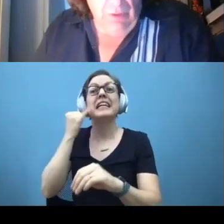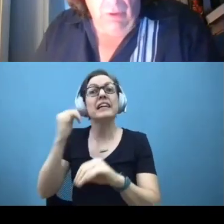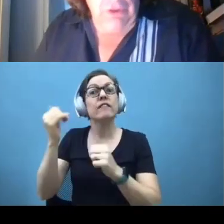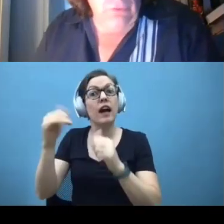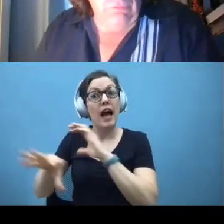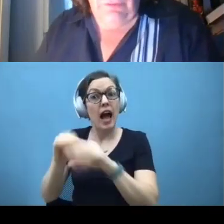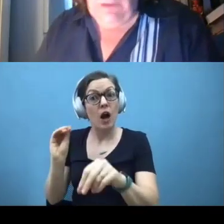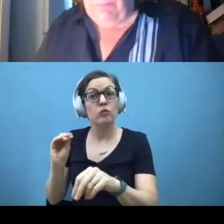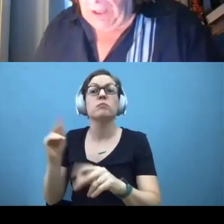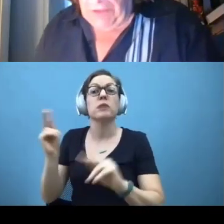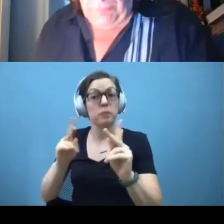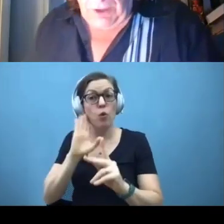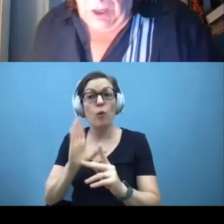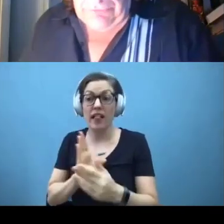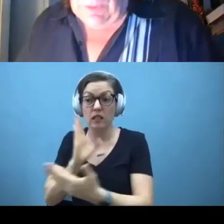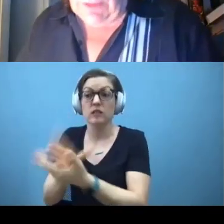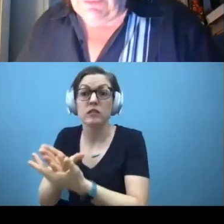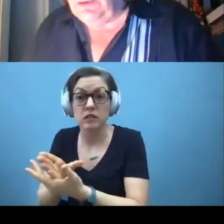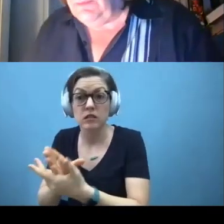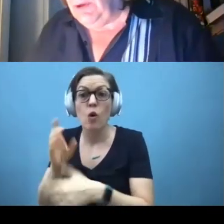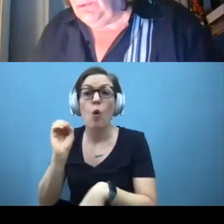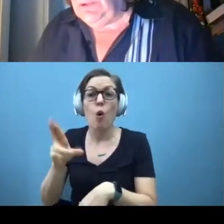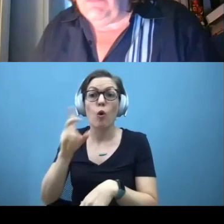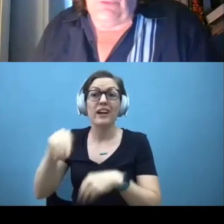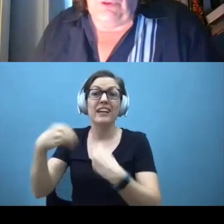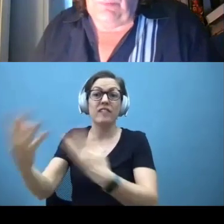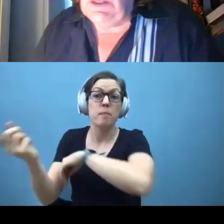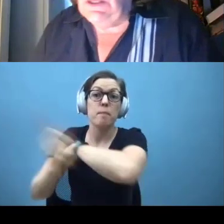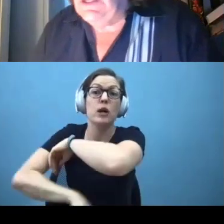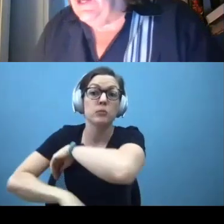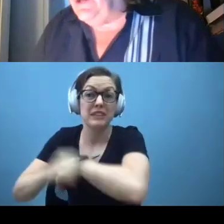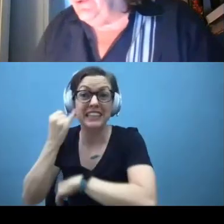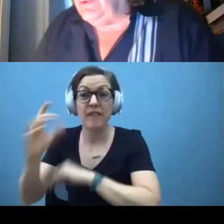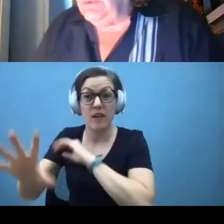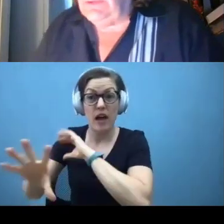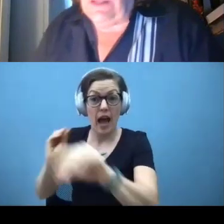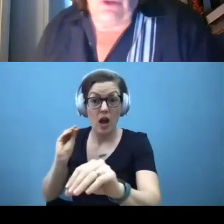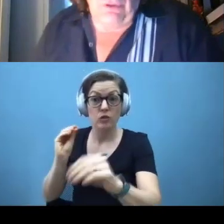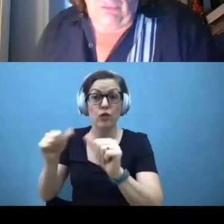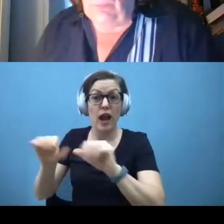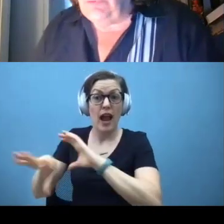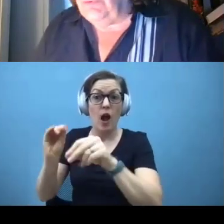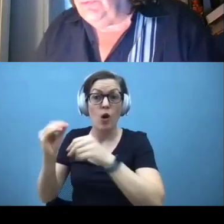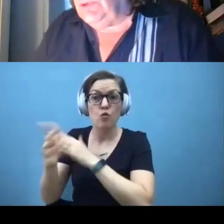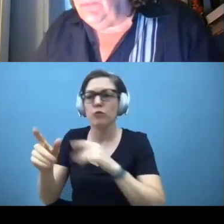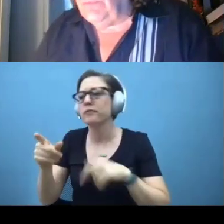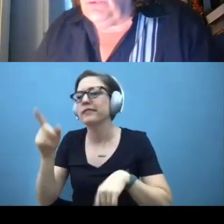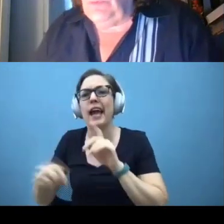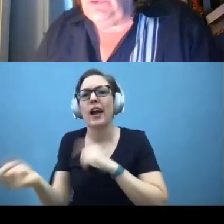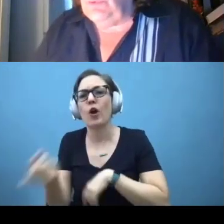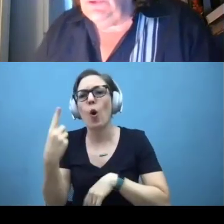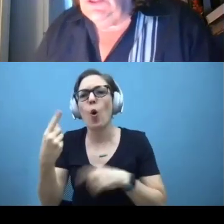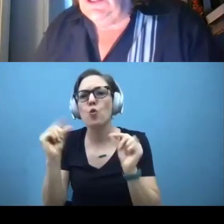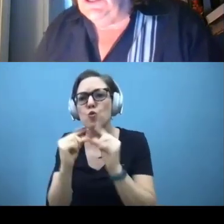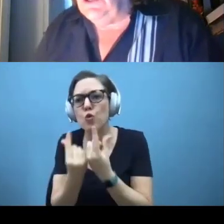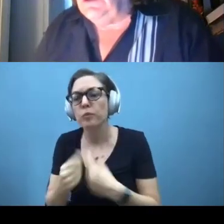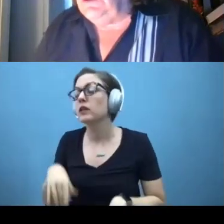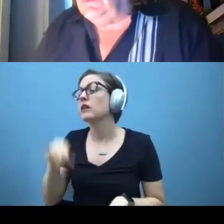you, or you will receive punishment, consequences. And if you leave the room, I don't know, you can't go to groups, or if you leave the room,